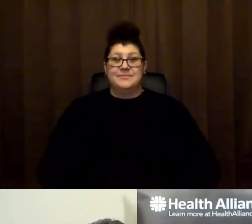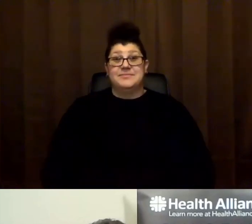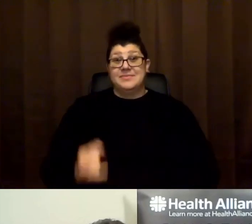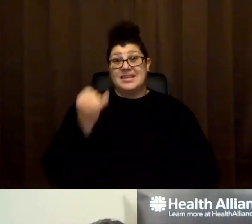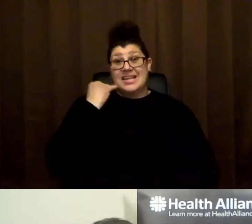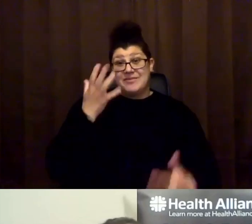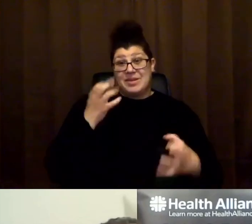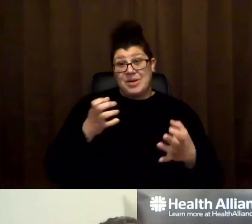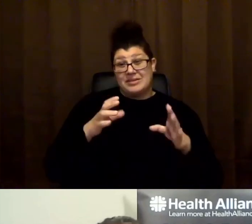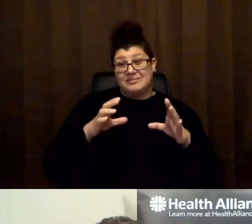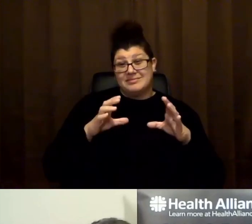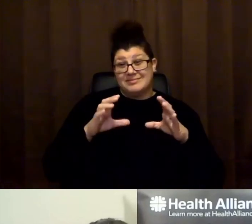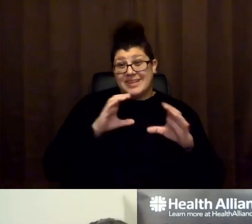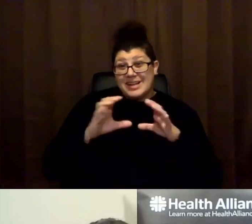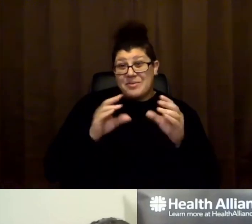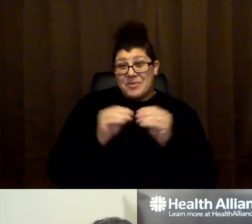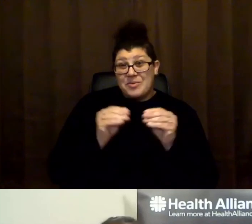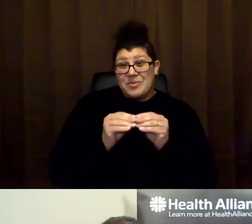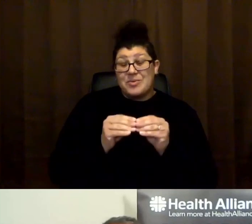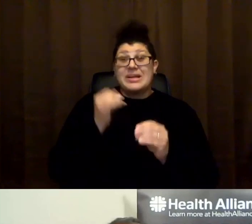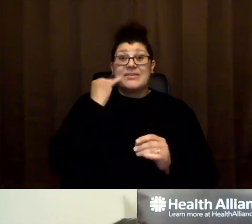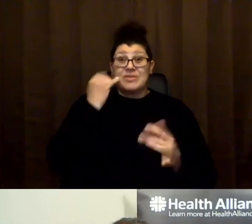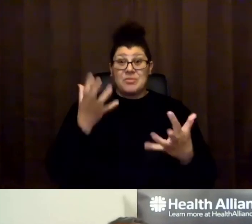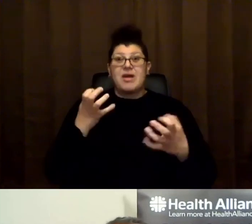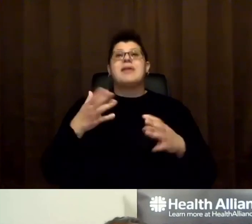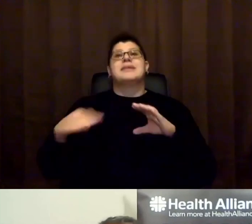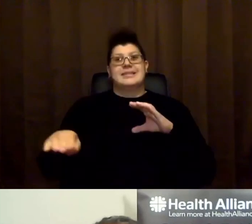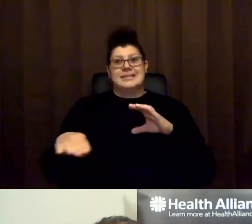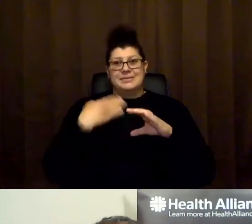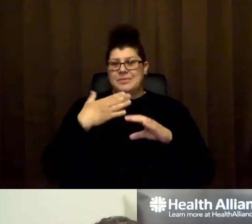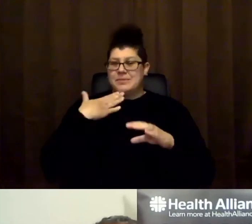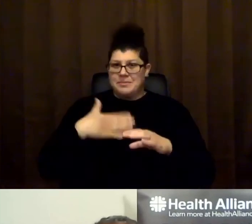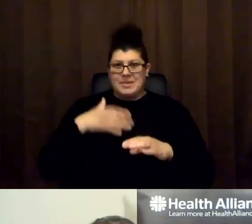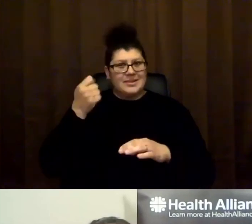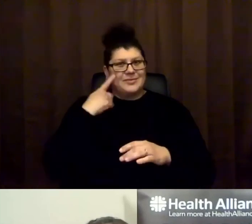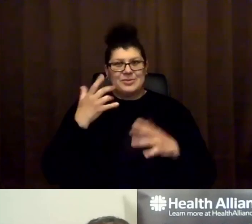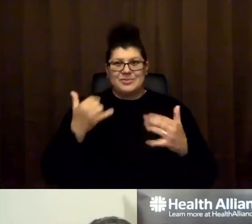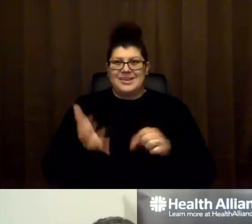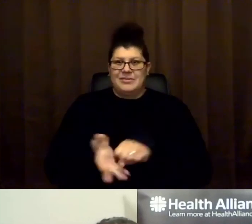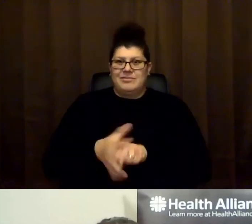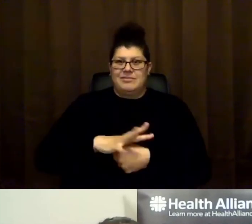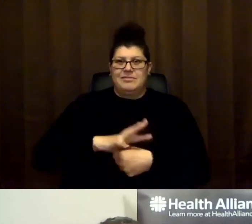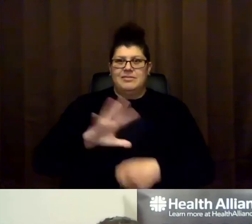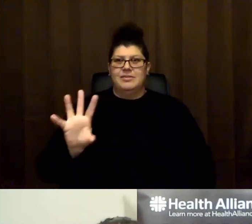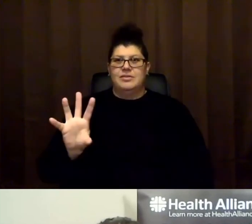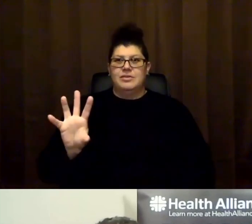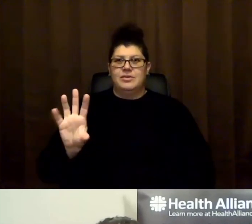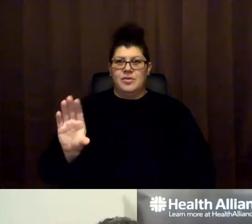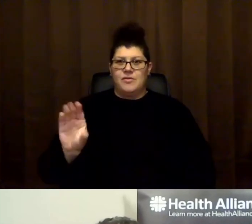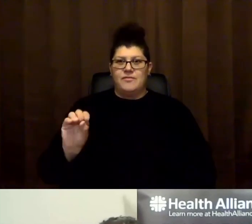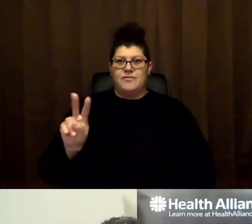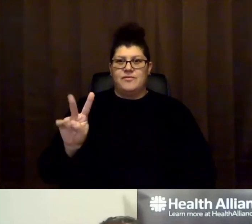further? Well, if you want to chat further, email is great these days with COVID going around.